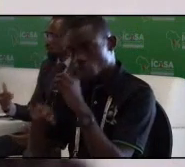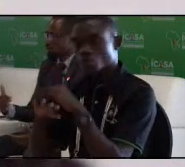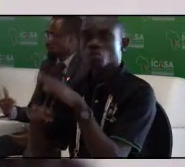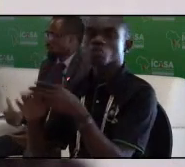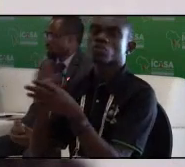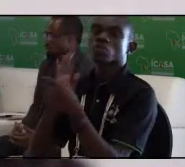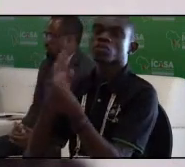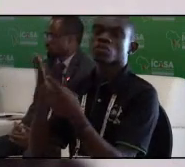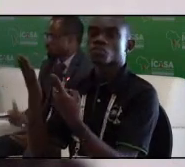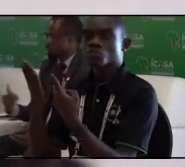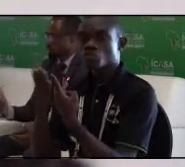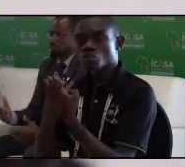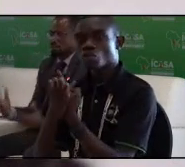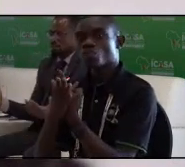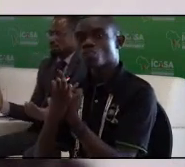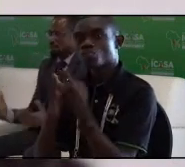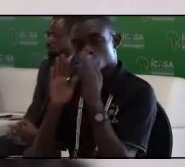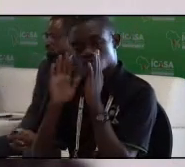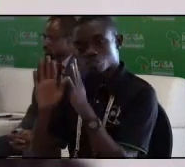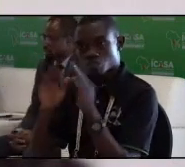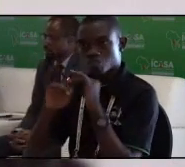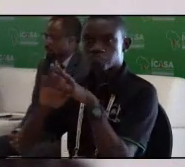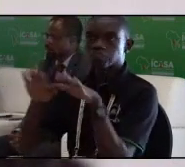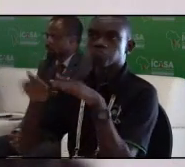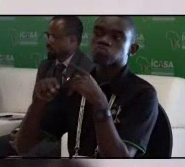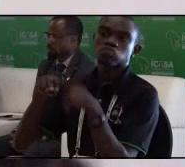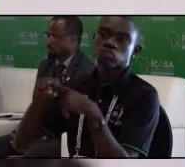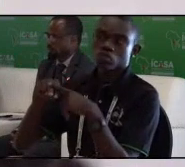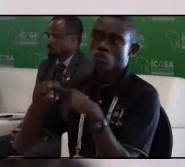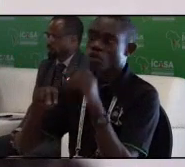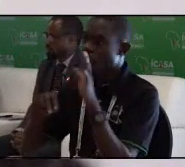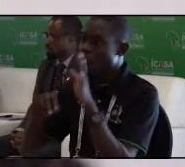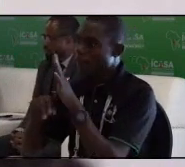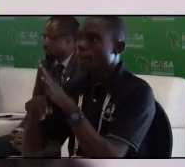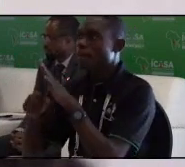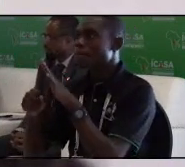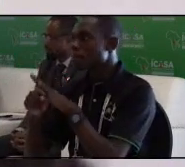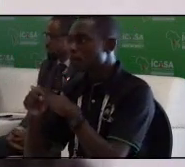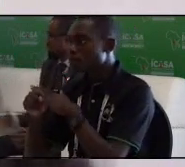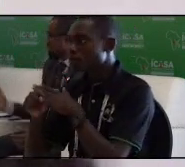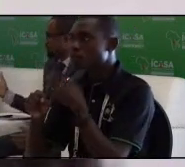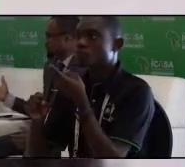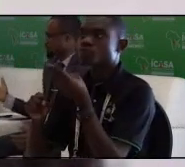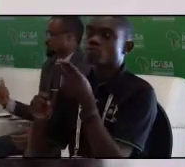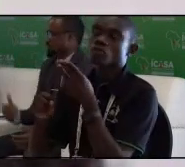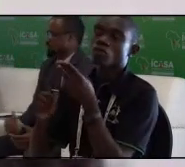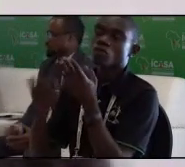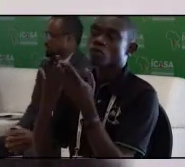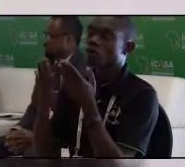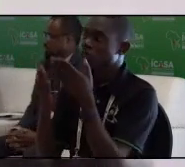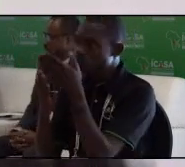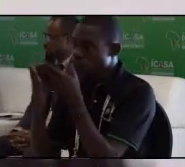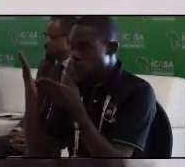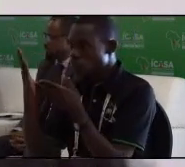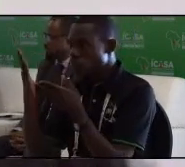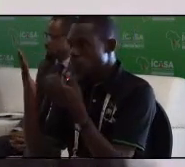end users, it will help you to be able to have a proper plan. Then we have trainings. We have a lot of trainings, capacity building that were conducted,